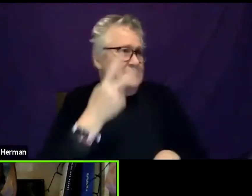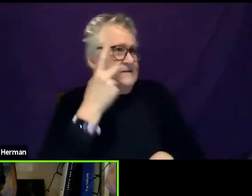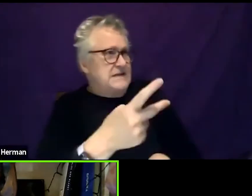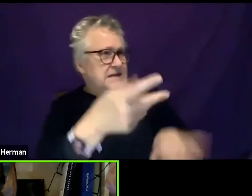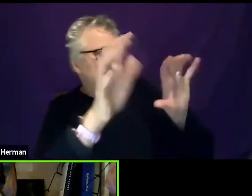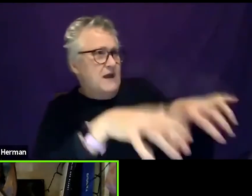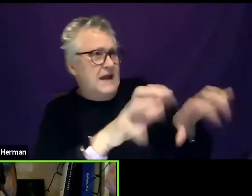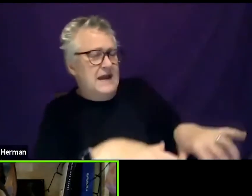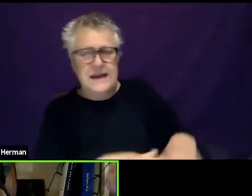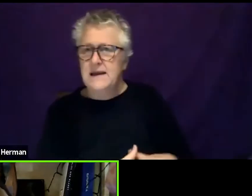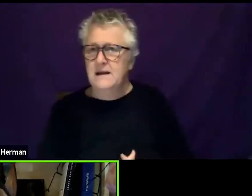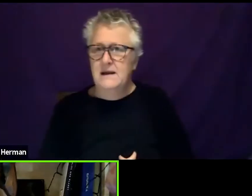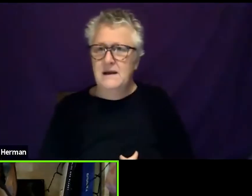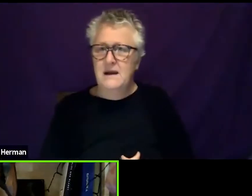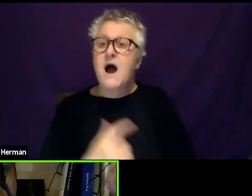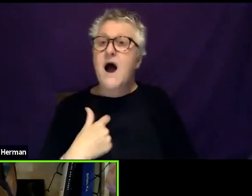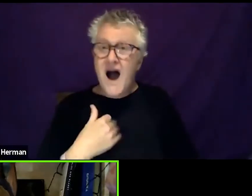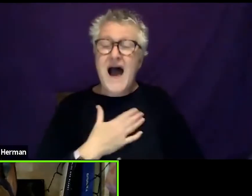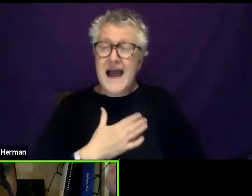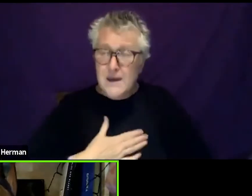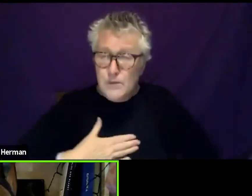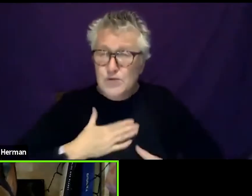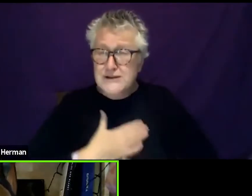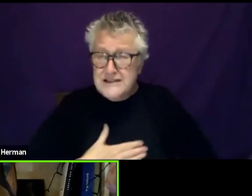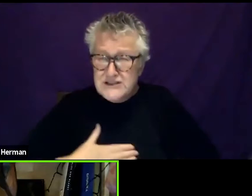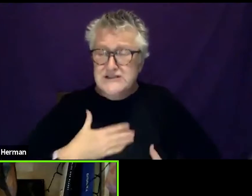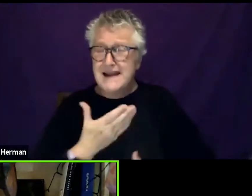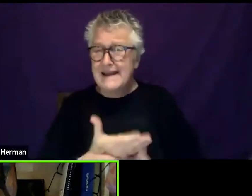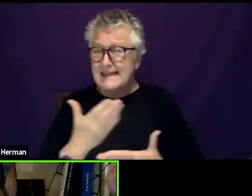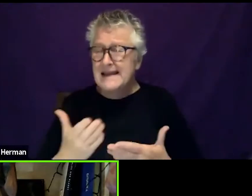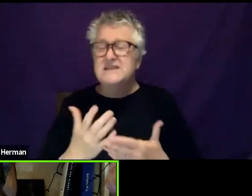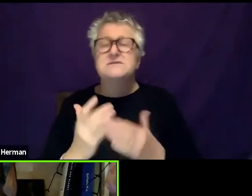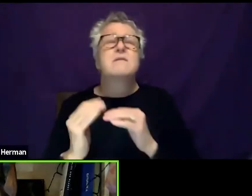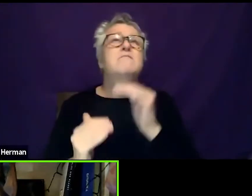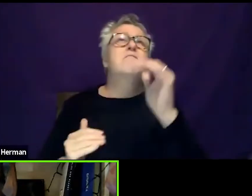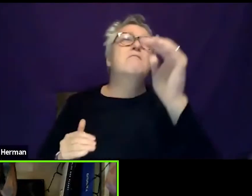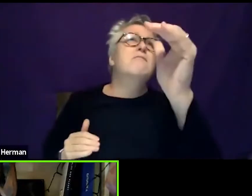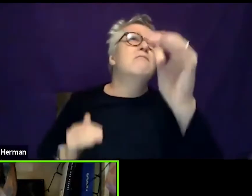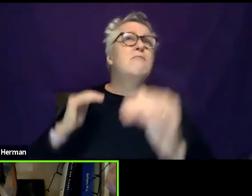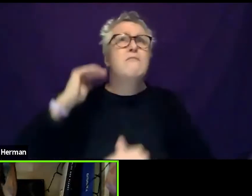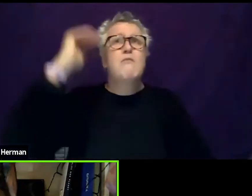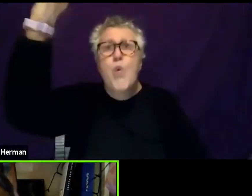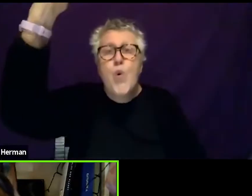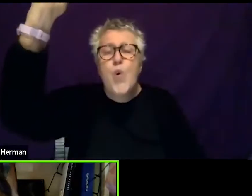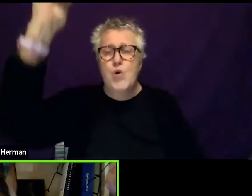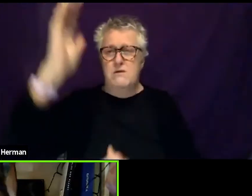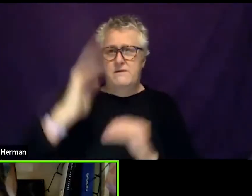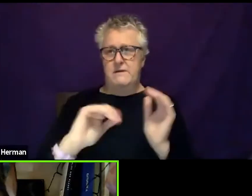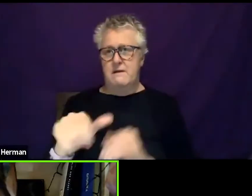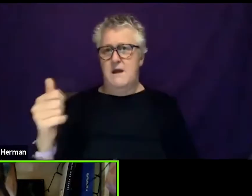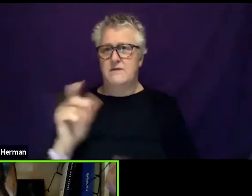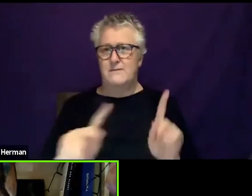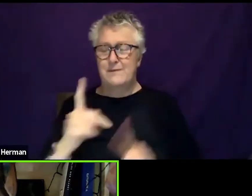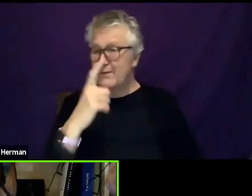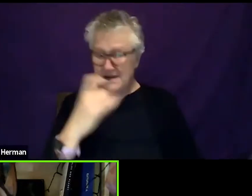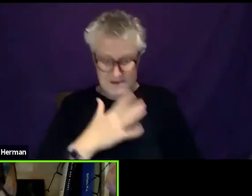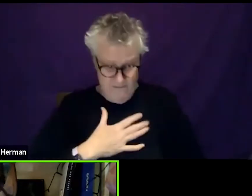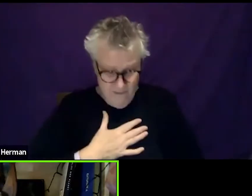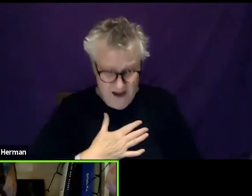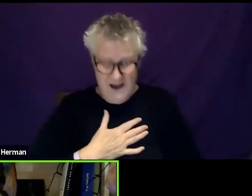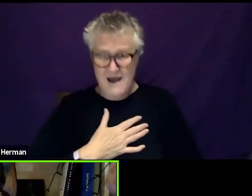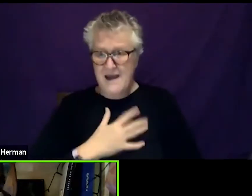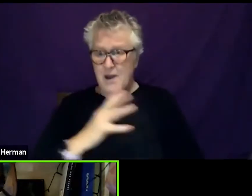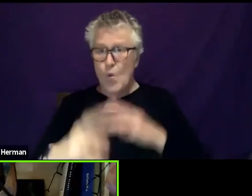a much greater degree than other people in other ways, because my world is different and my experience of the world is